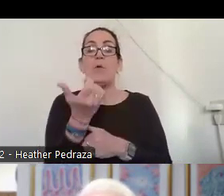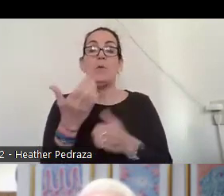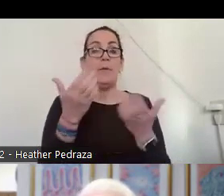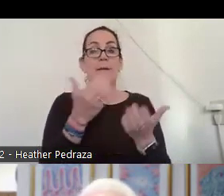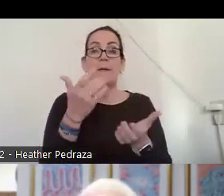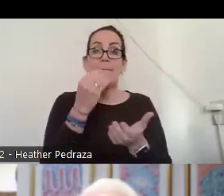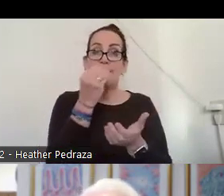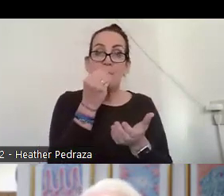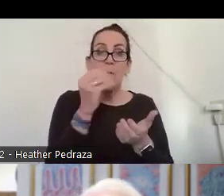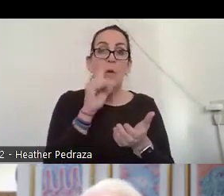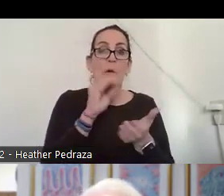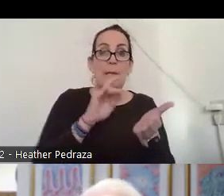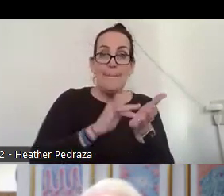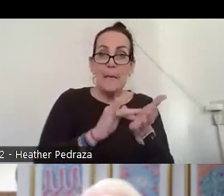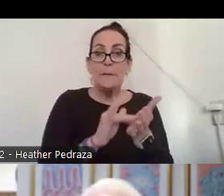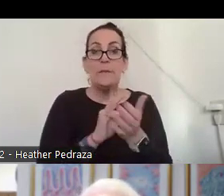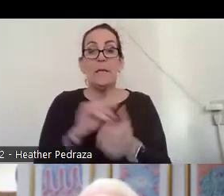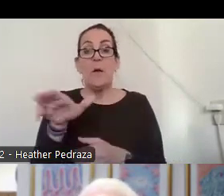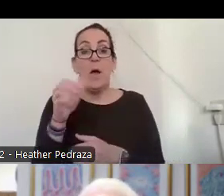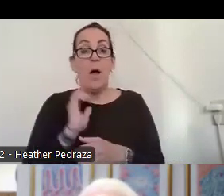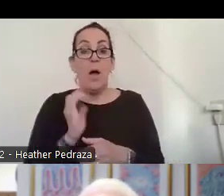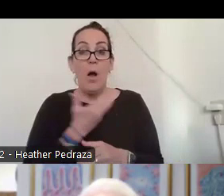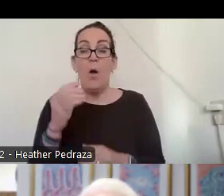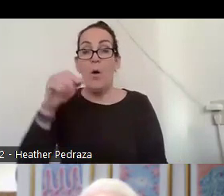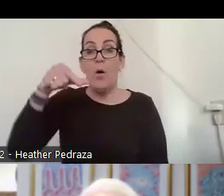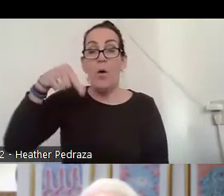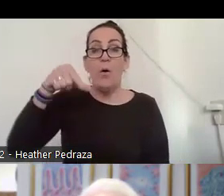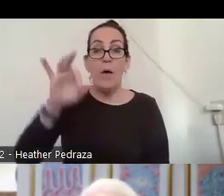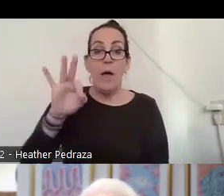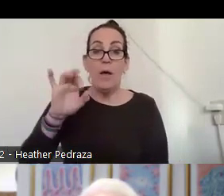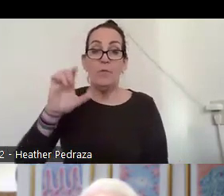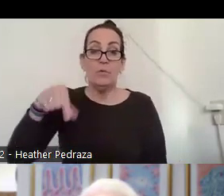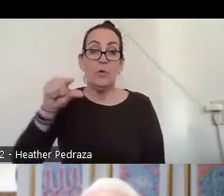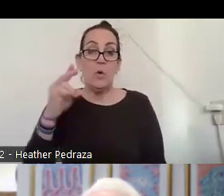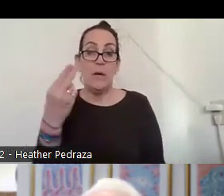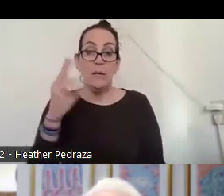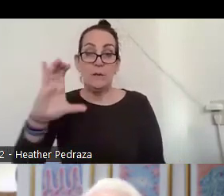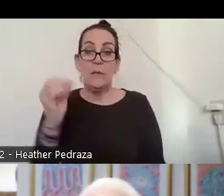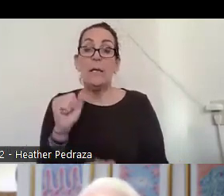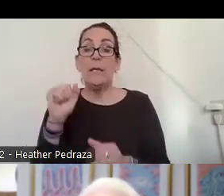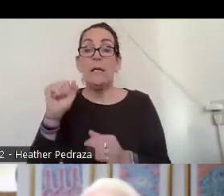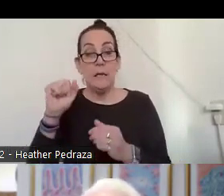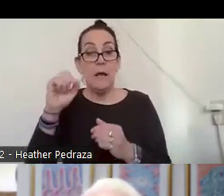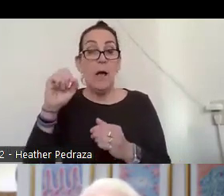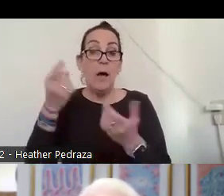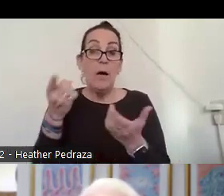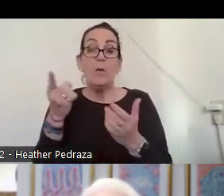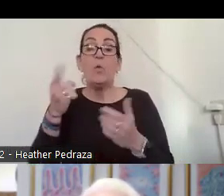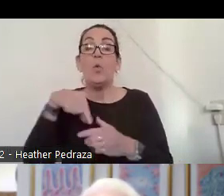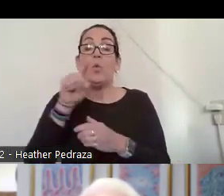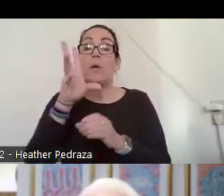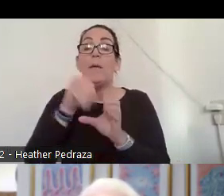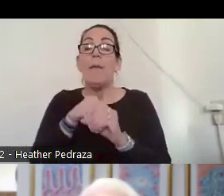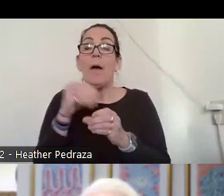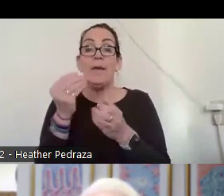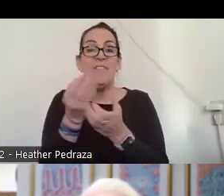Our own FQHC version of that is what we call community as wellness. So we do a lot of what was done in the